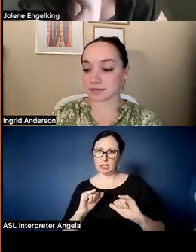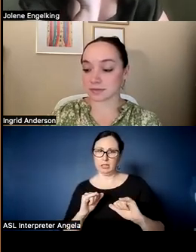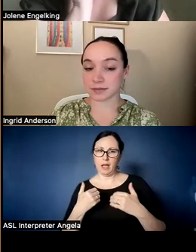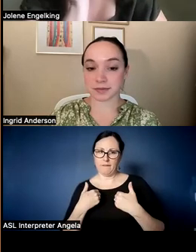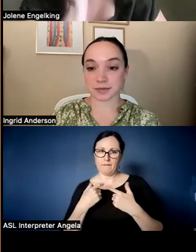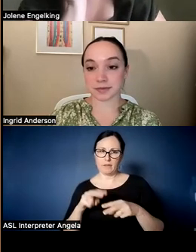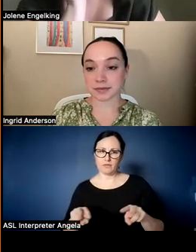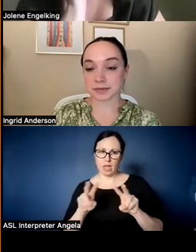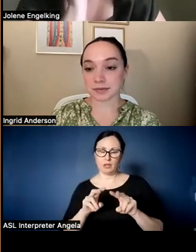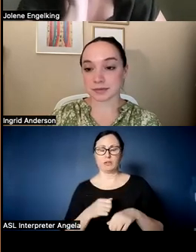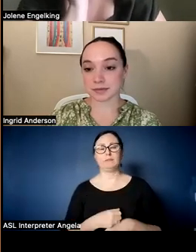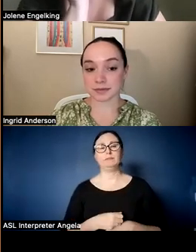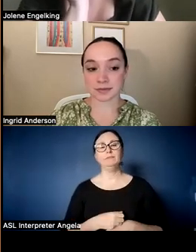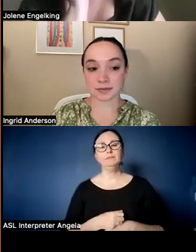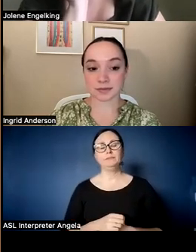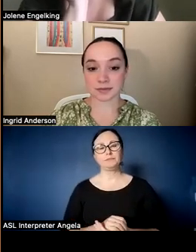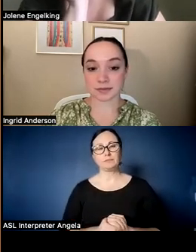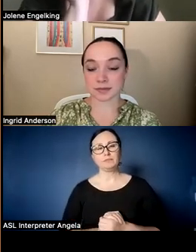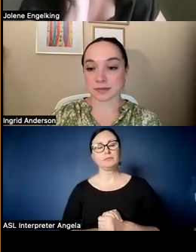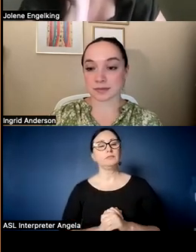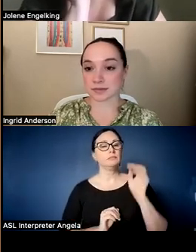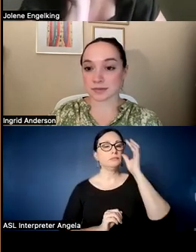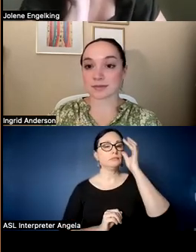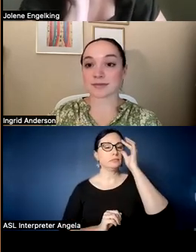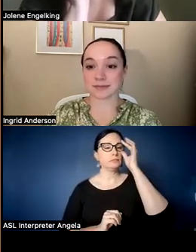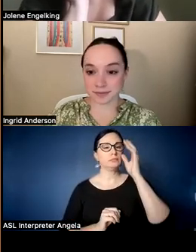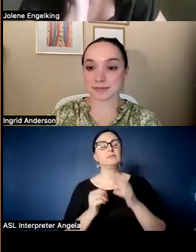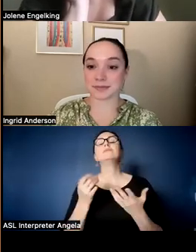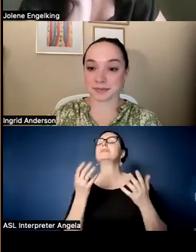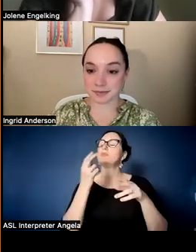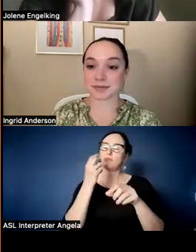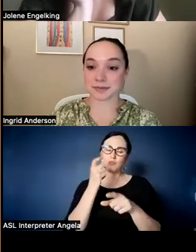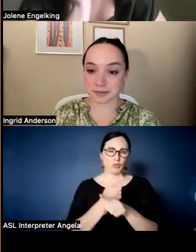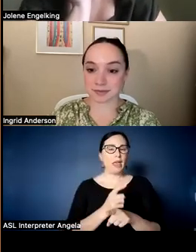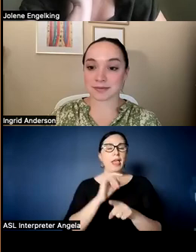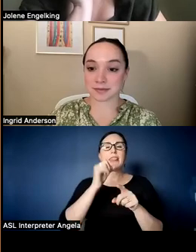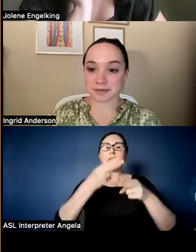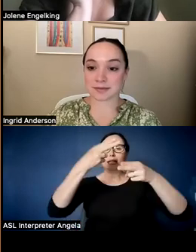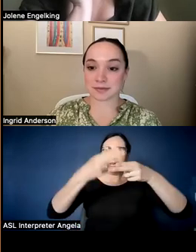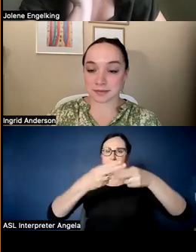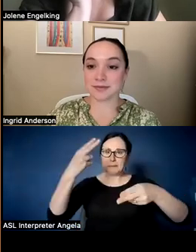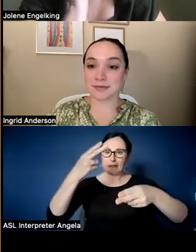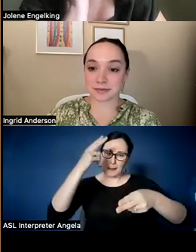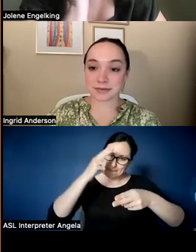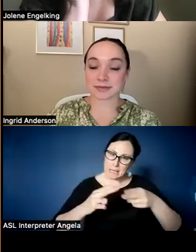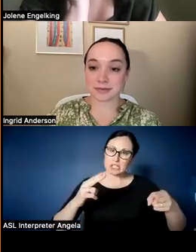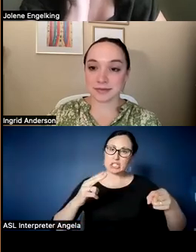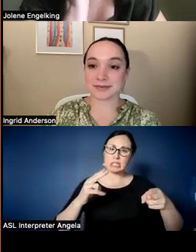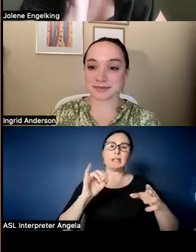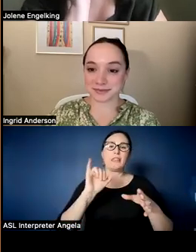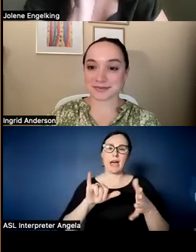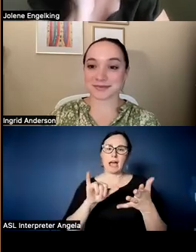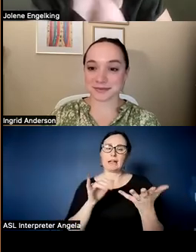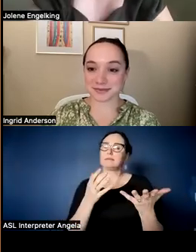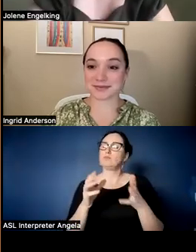it's always just important, as Ingrid was just talking about, to do that naming. That's one of the things that I always try to start, even like with like,